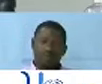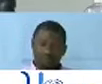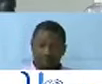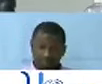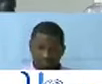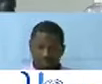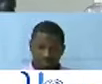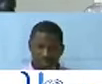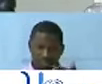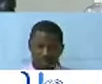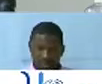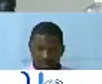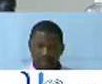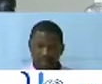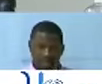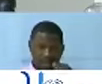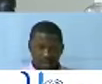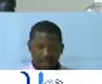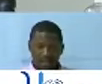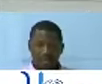to the Attorney General?